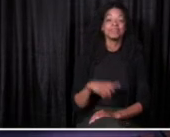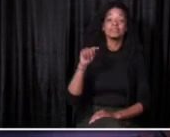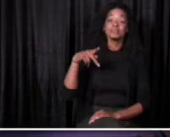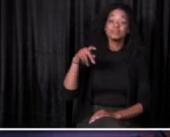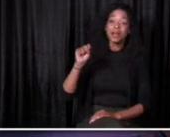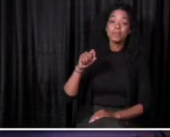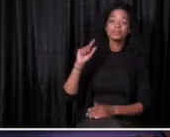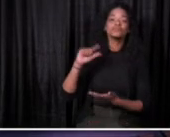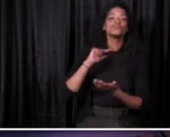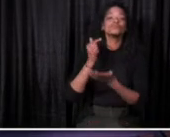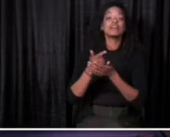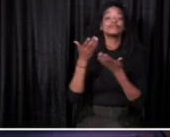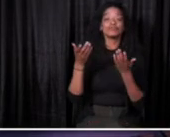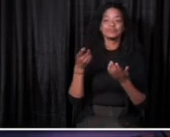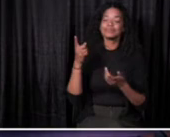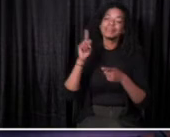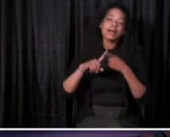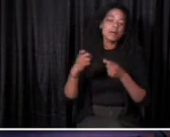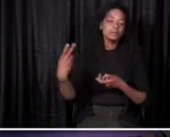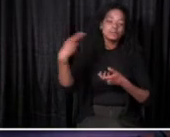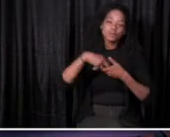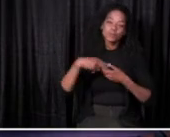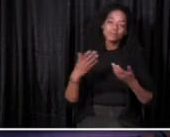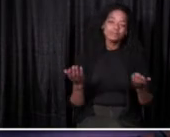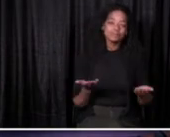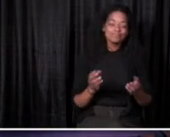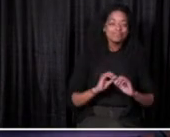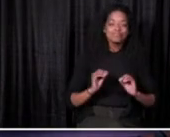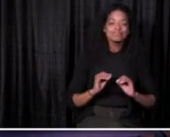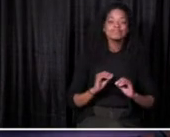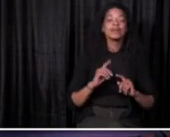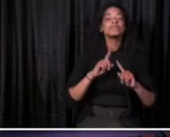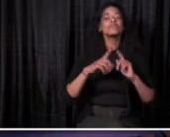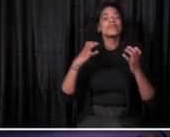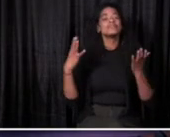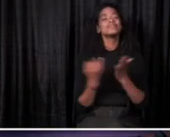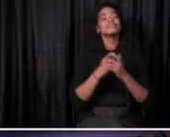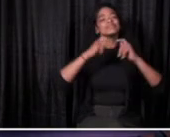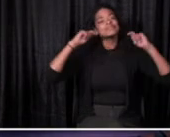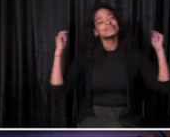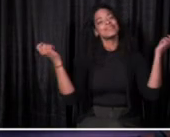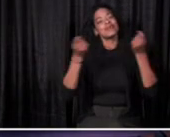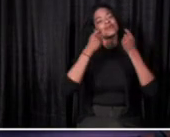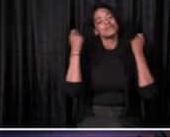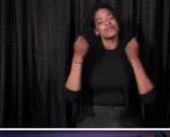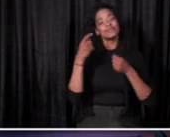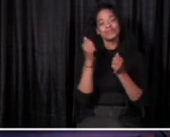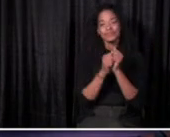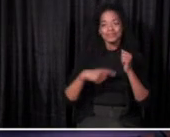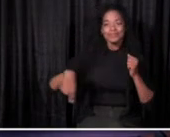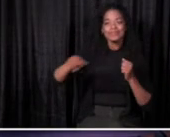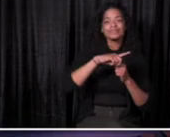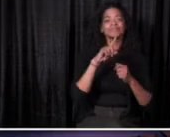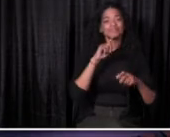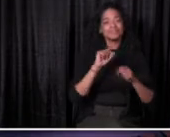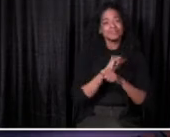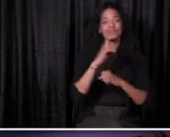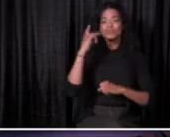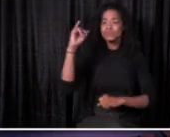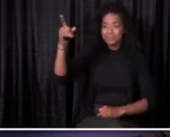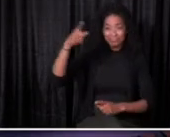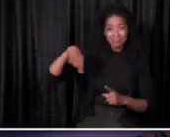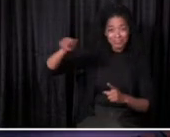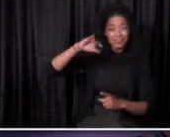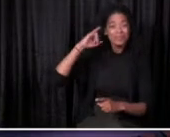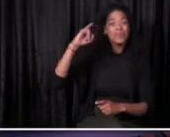let's celebrate each and every one of them. They are Hornets, and they're two parts of the Hornet